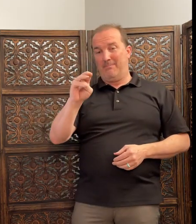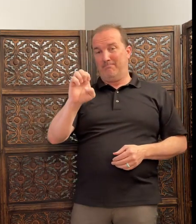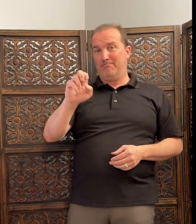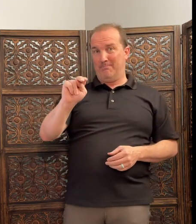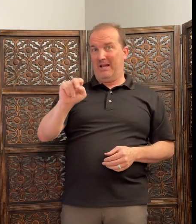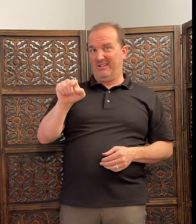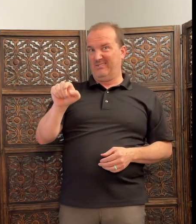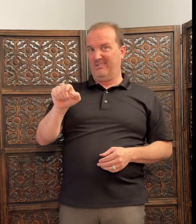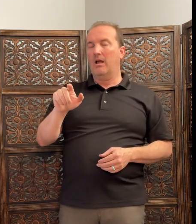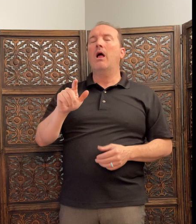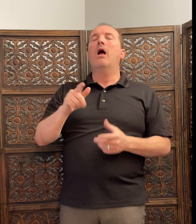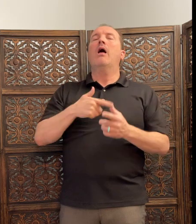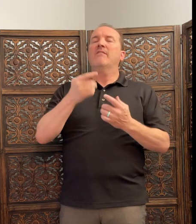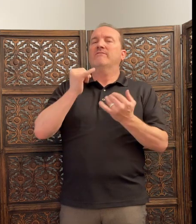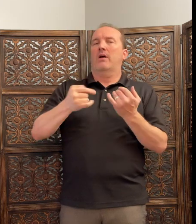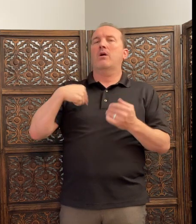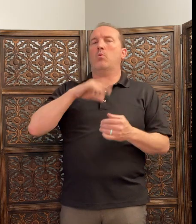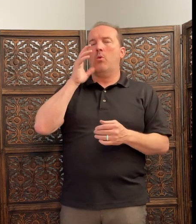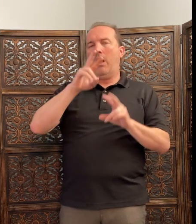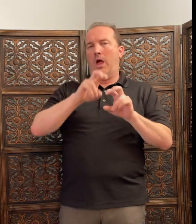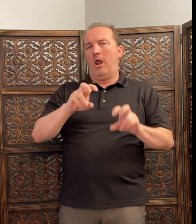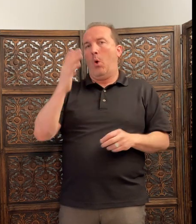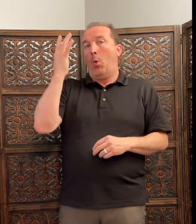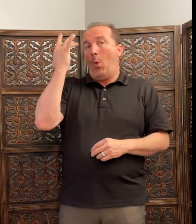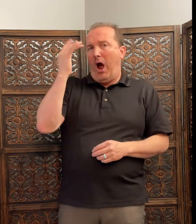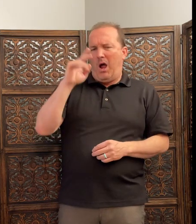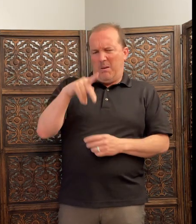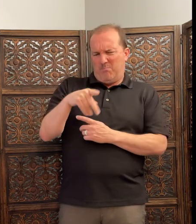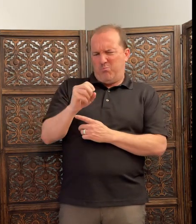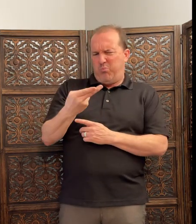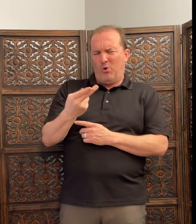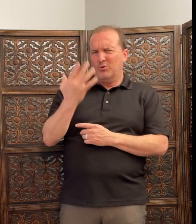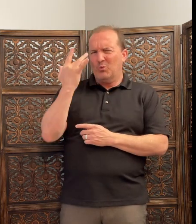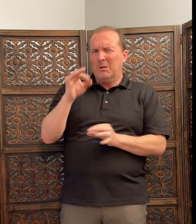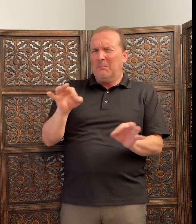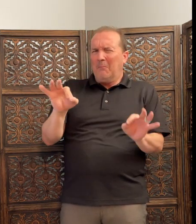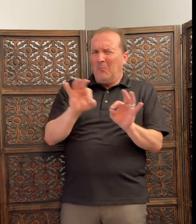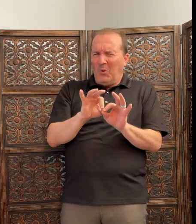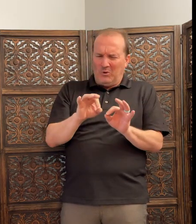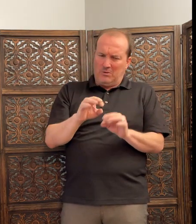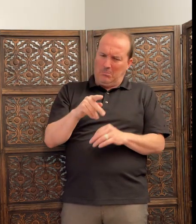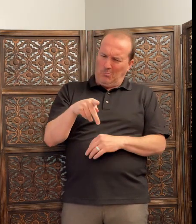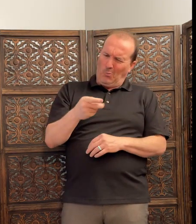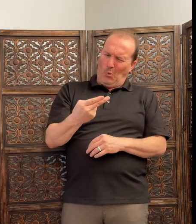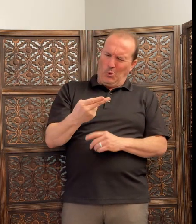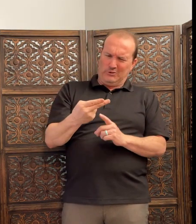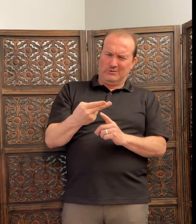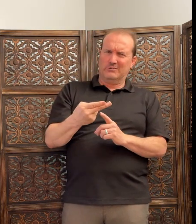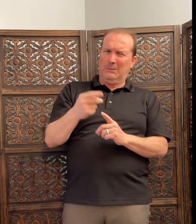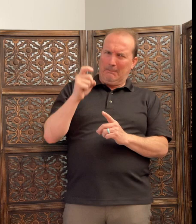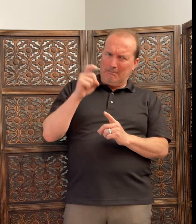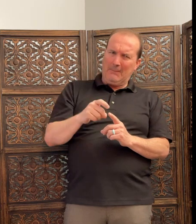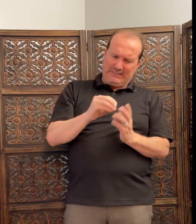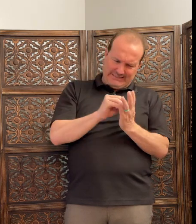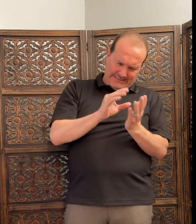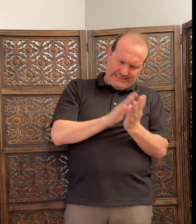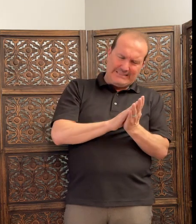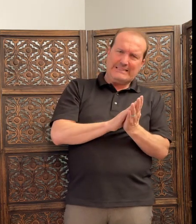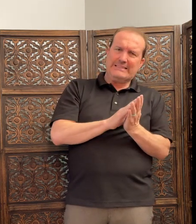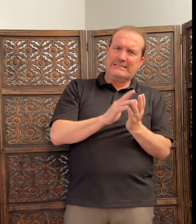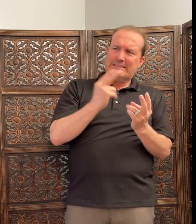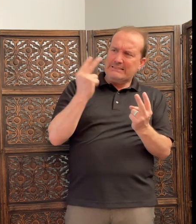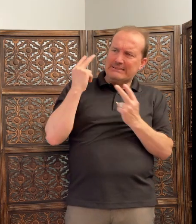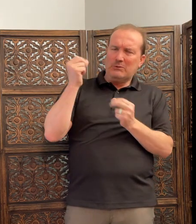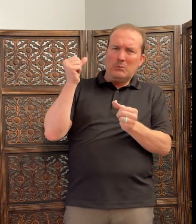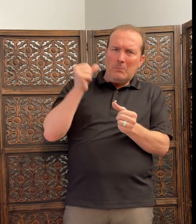and Men? Finally, we will analyze why the porch, and why does this matter? Why does memorializing the